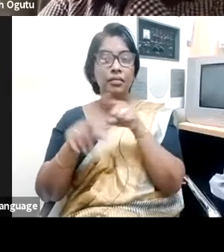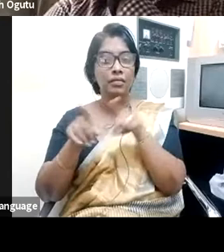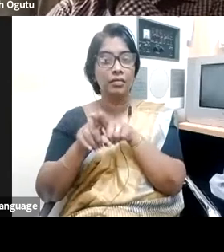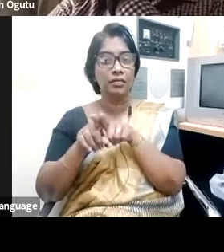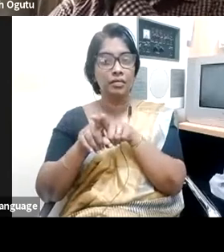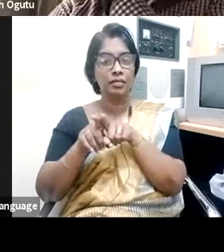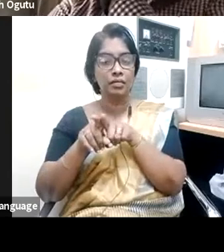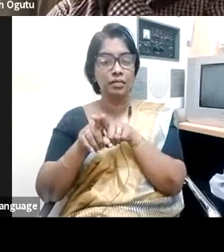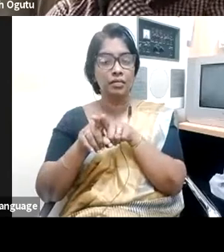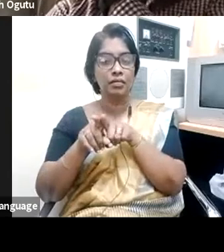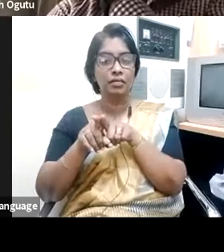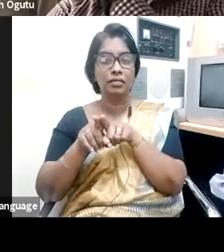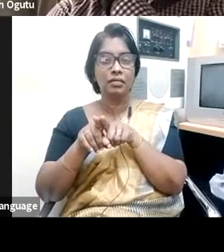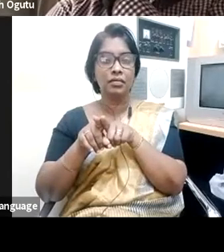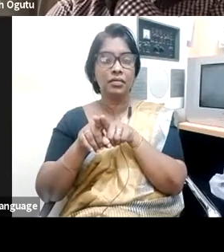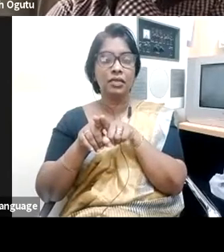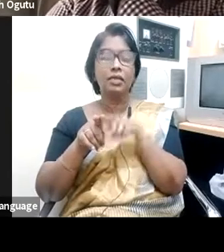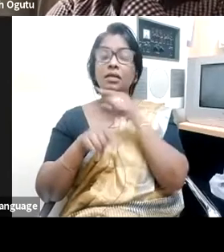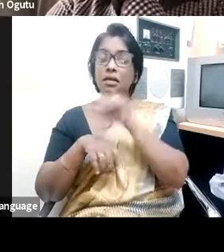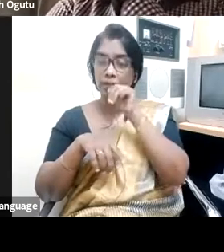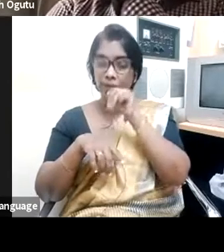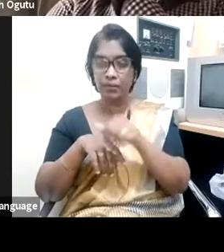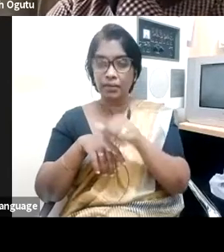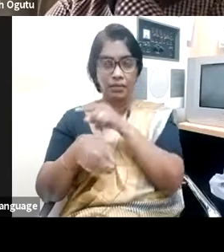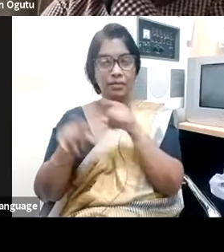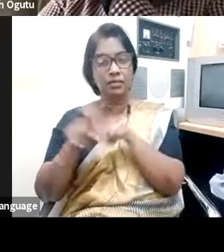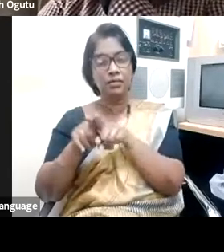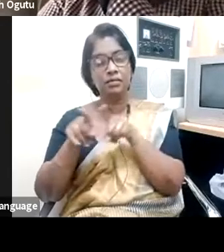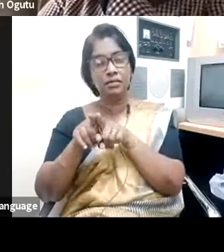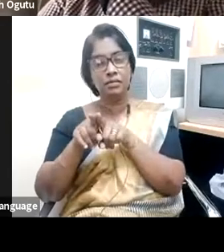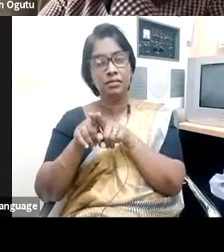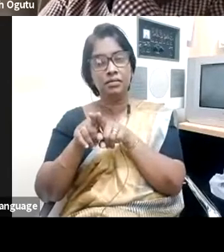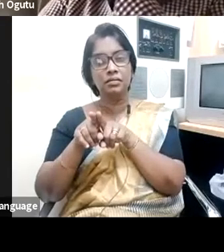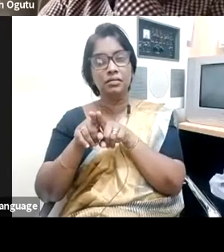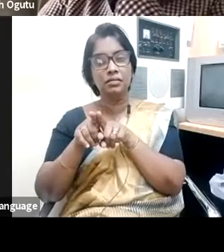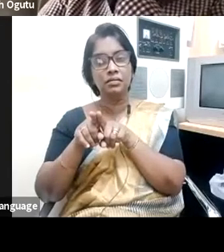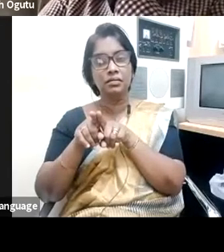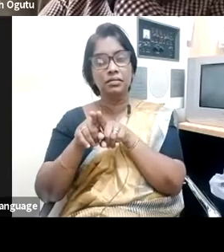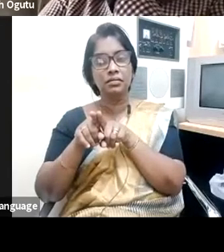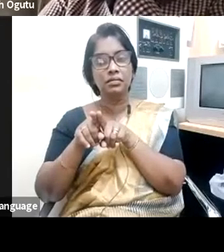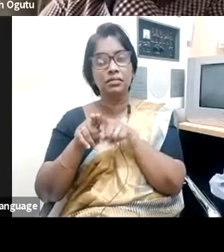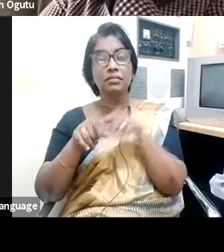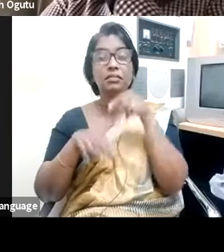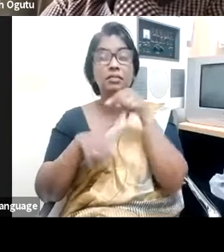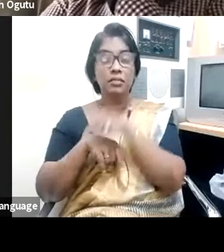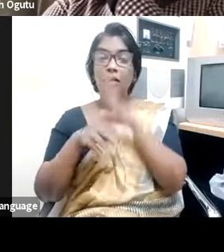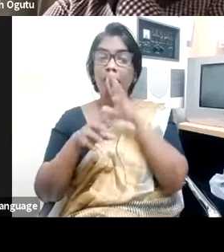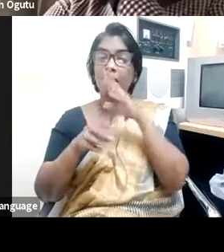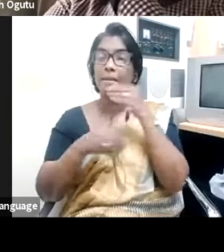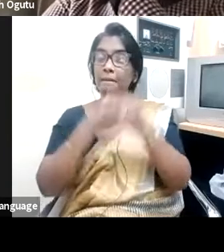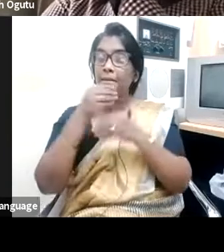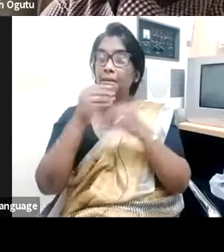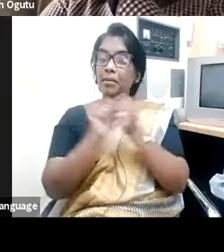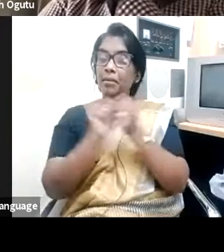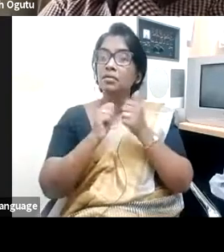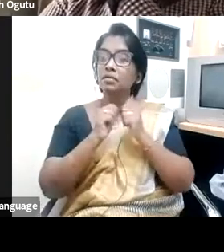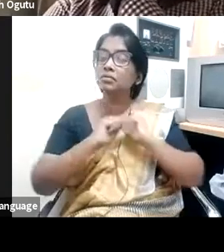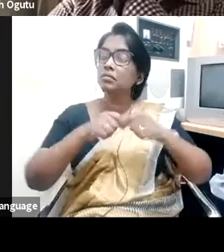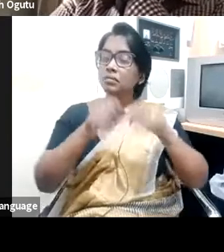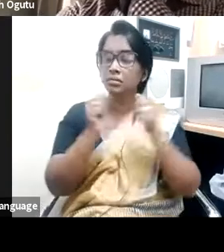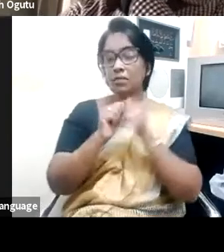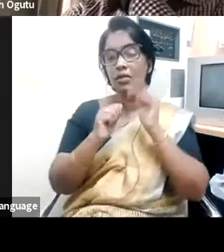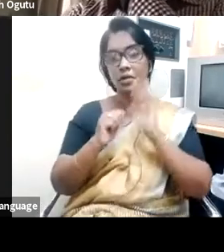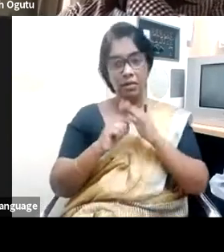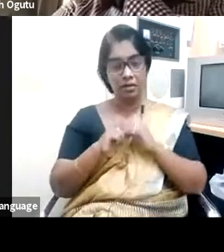actually doing good does make business sense, does give you for profit, and because customers are willing to pay